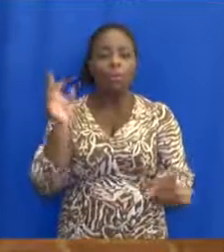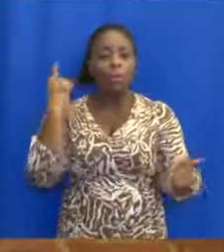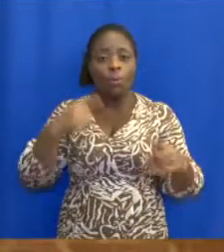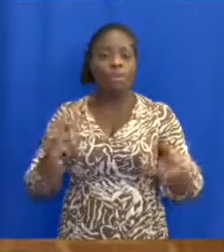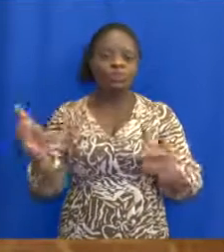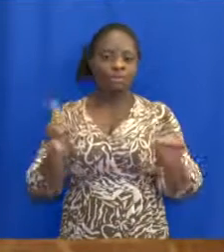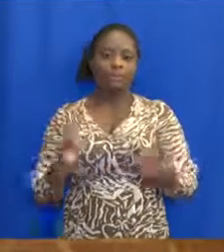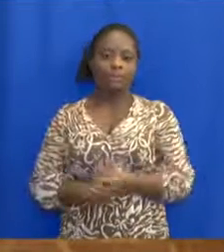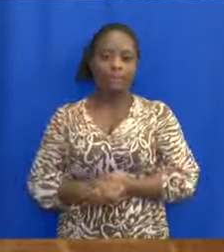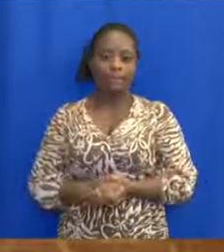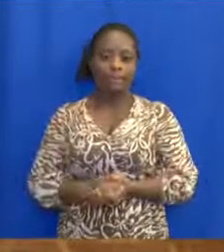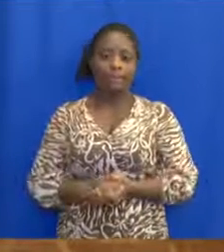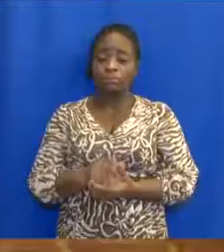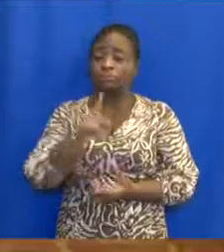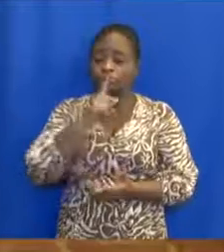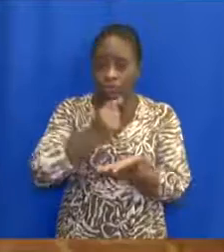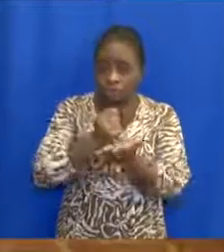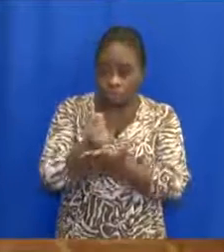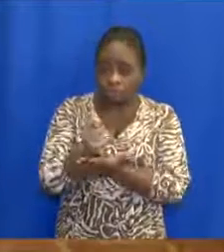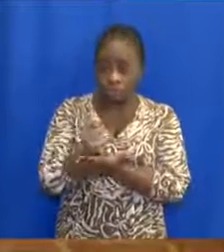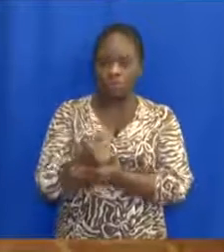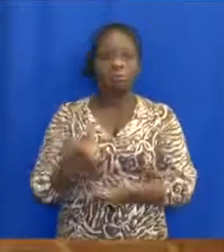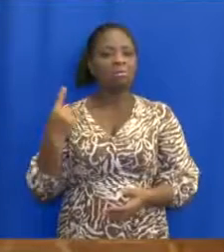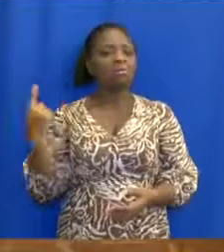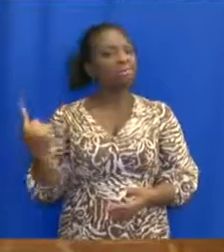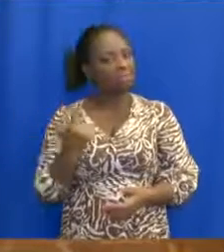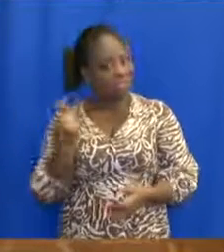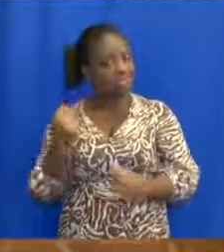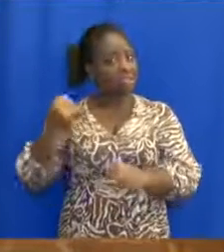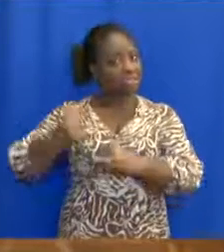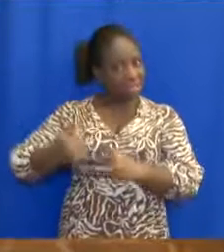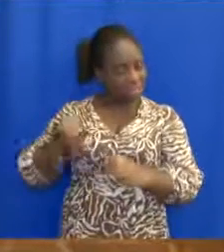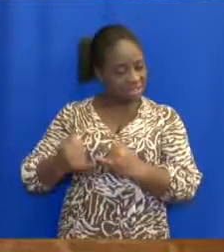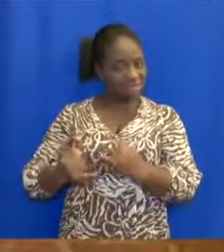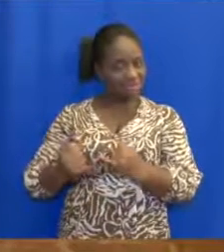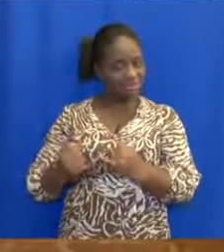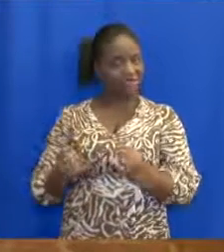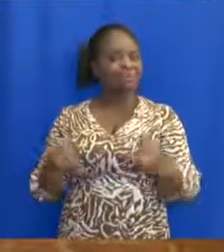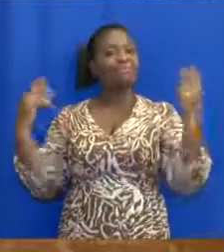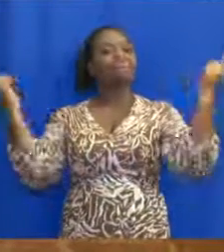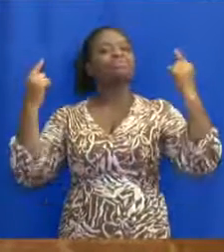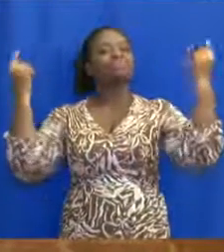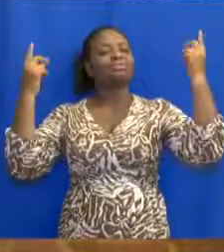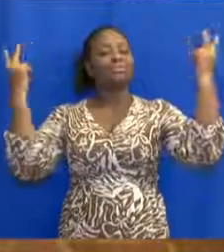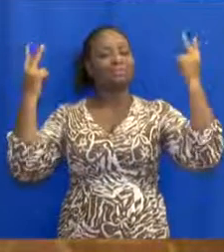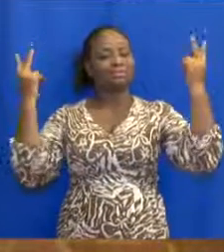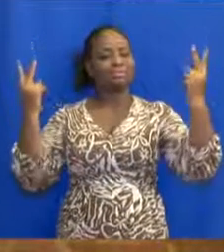do. Truth will always, in the end, triumph over lies.